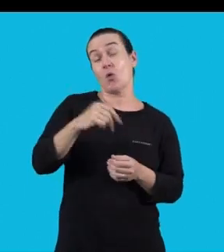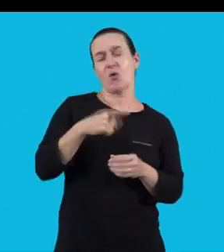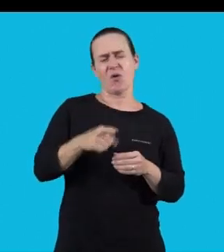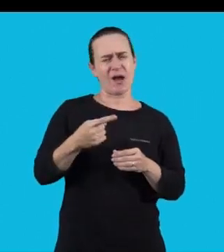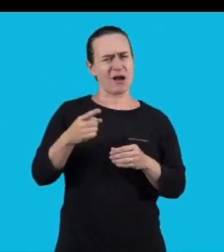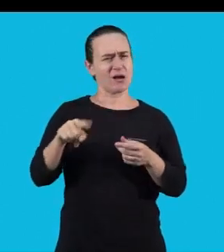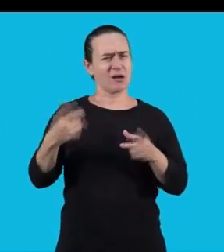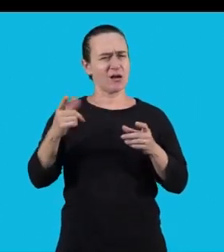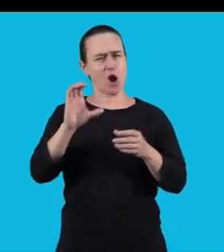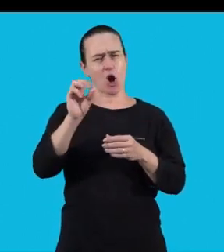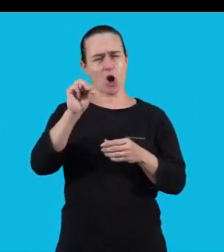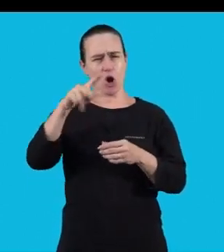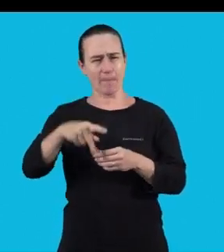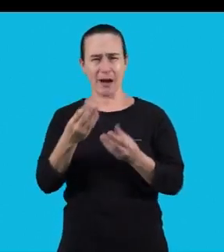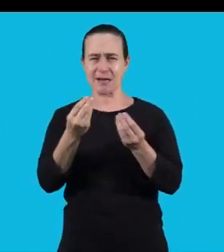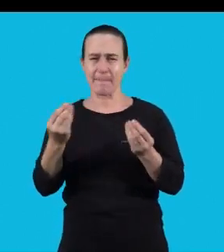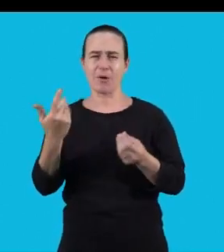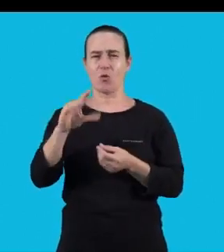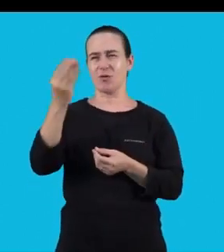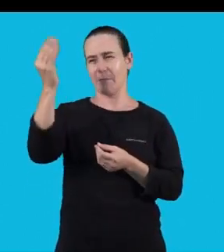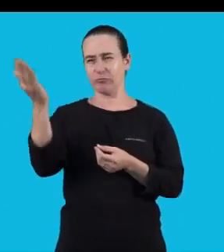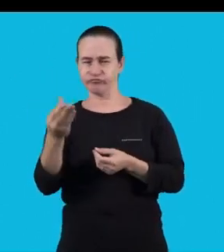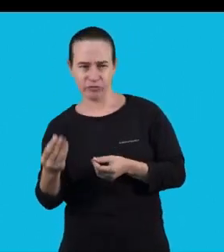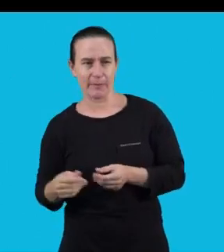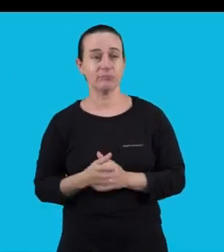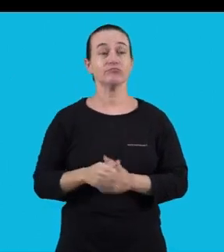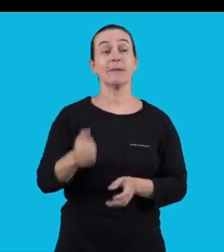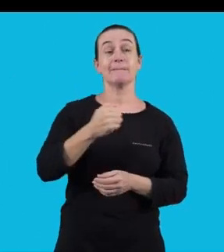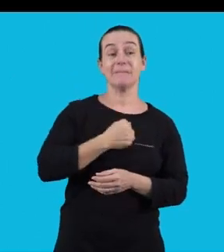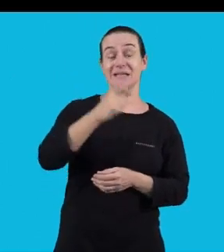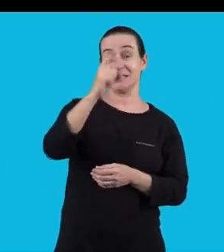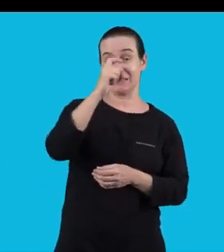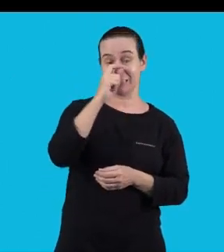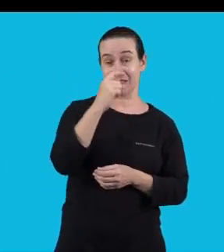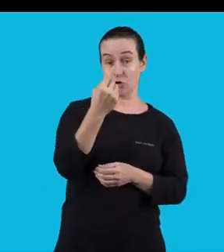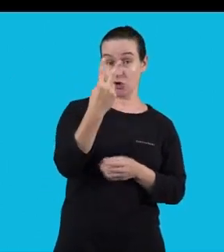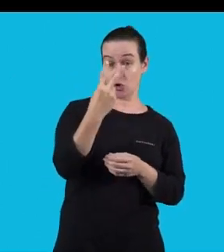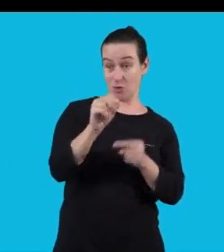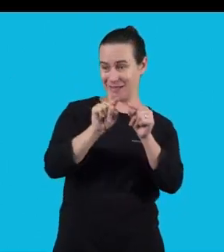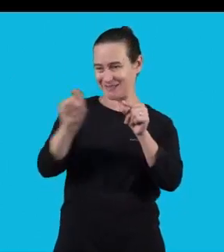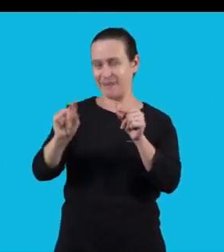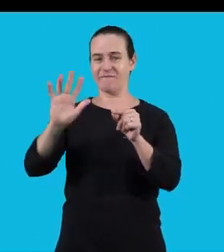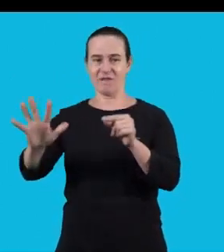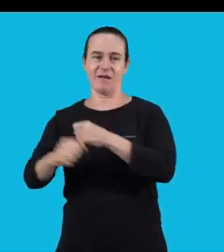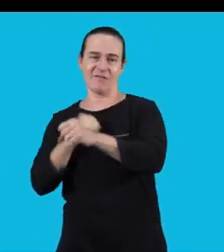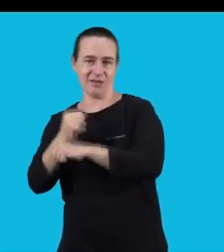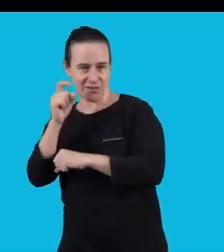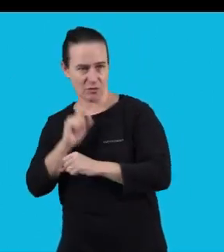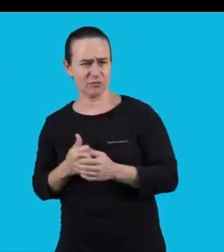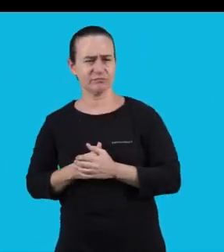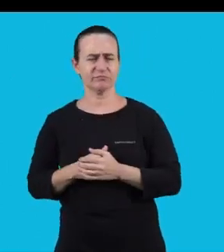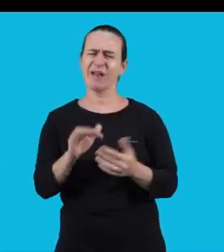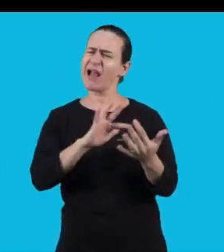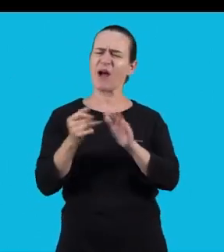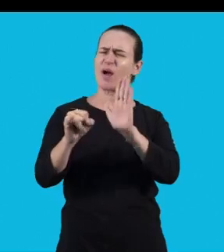and fractions. My sister is 25 years old. Now, how do you identify a hyphen?